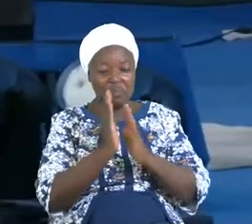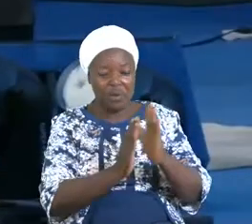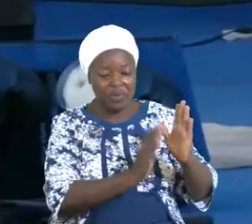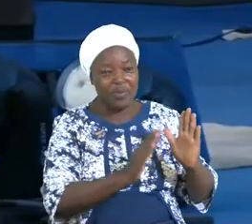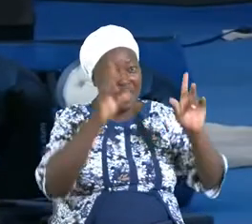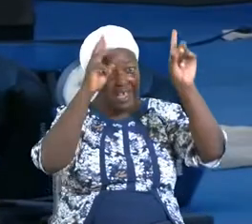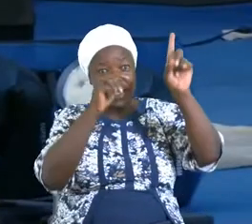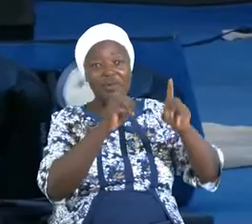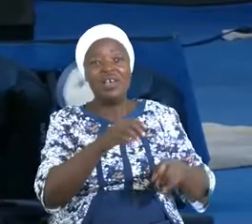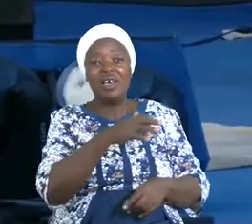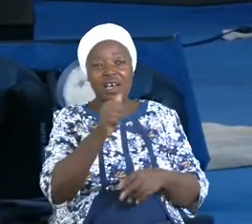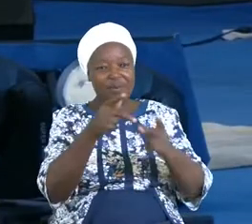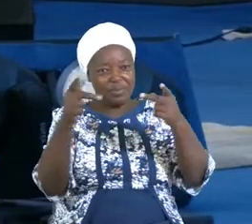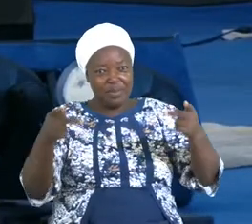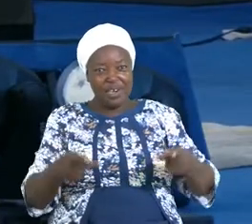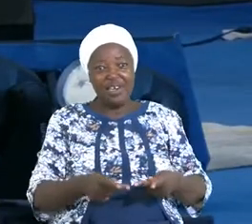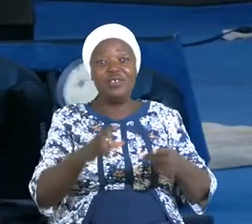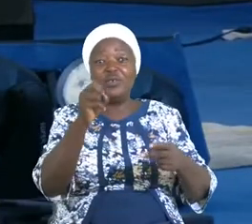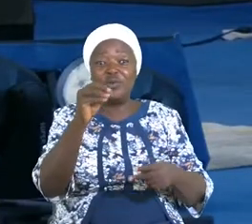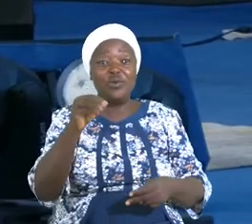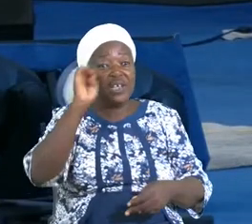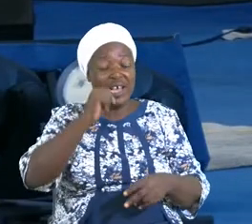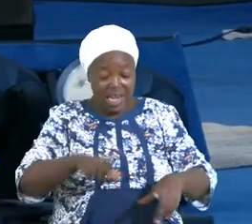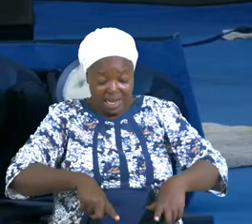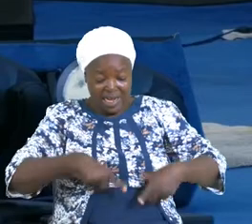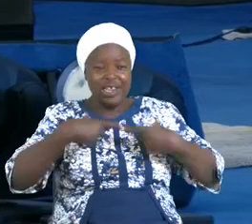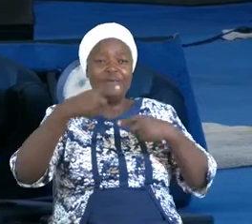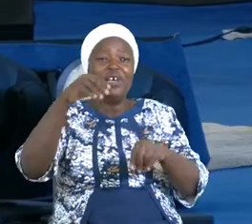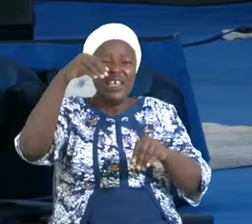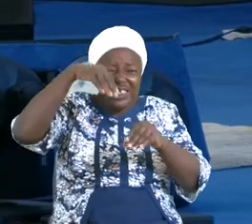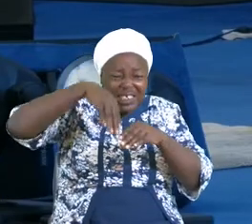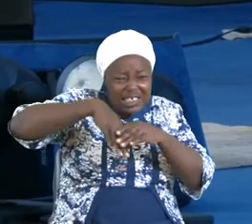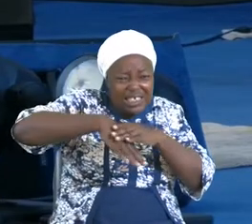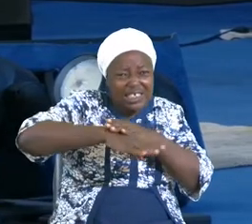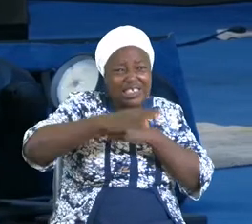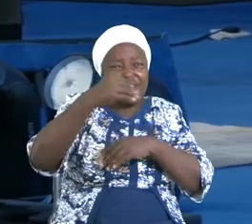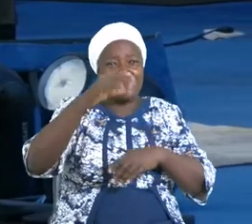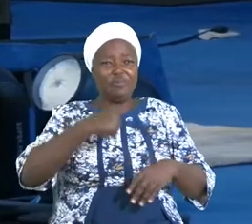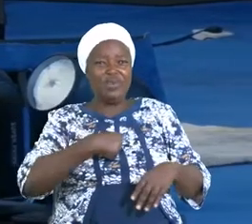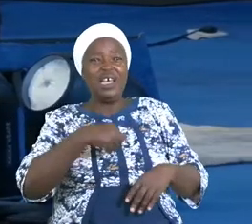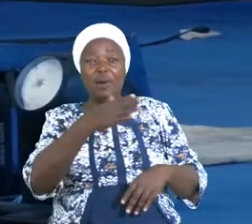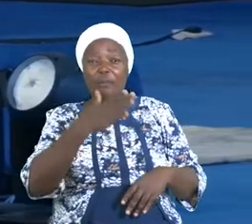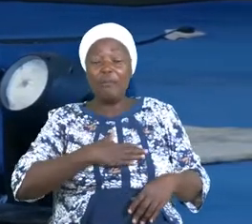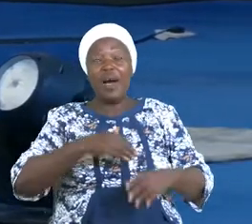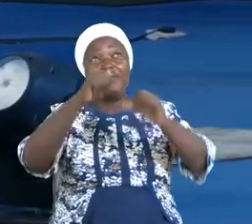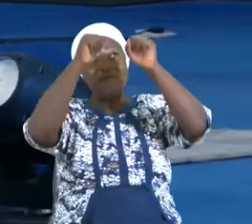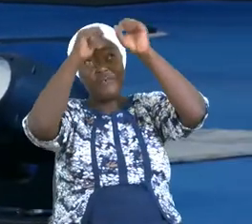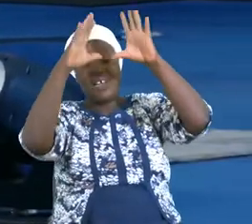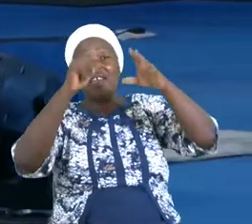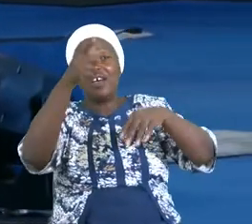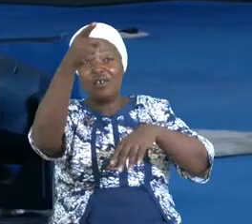an habitation so he can live on the inside of me, my Father's God.